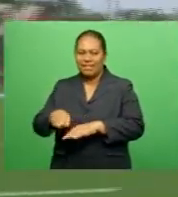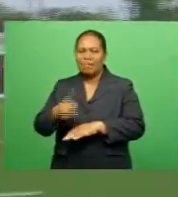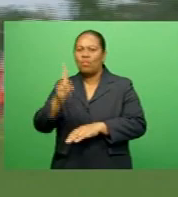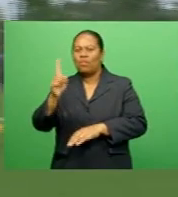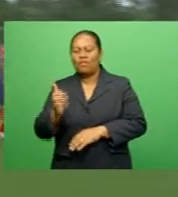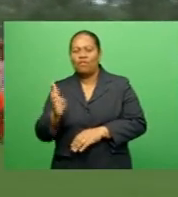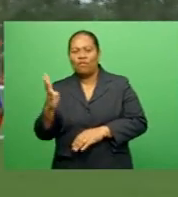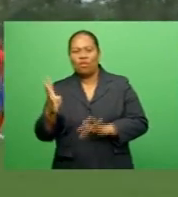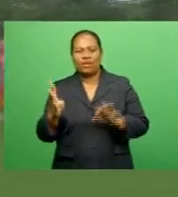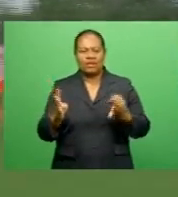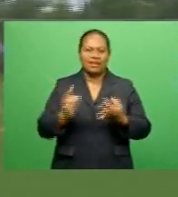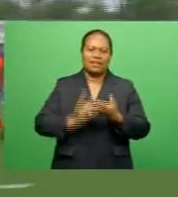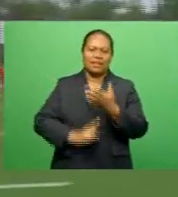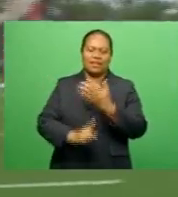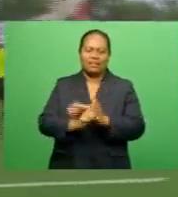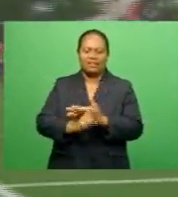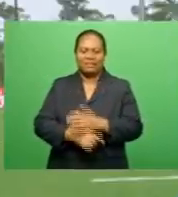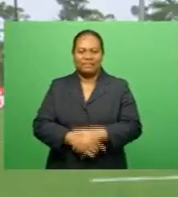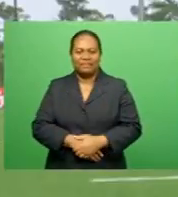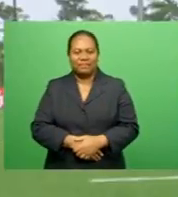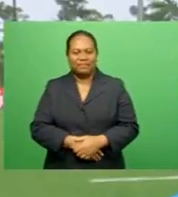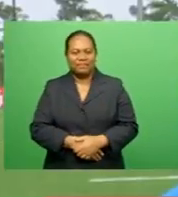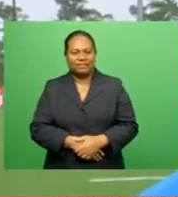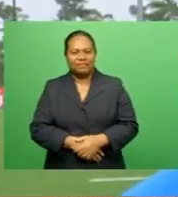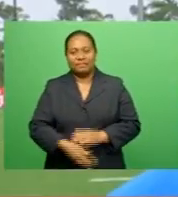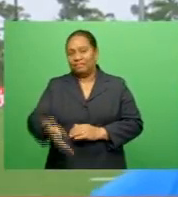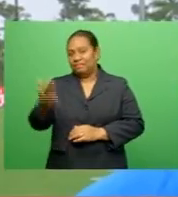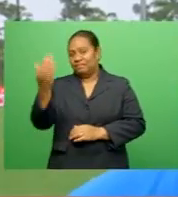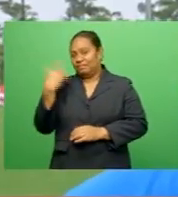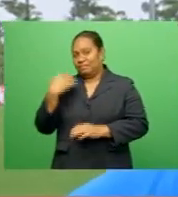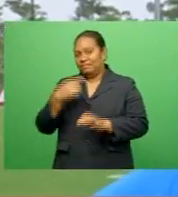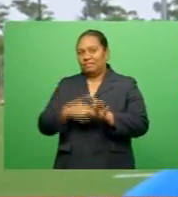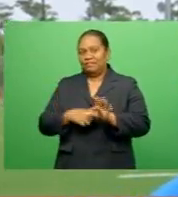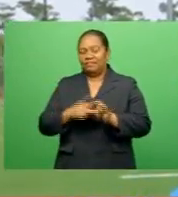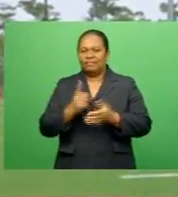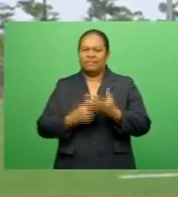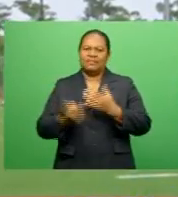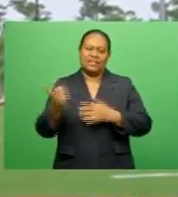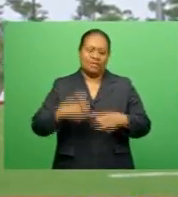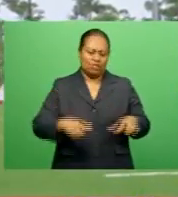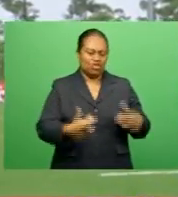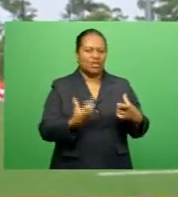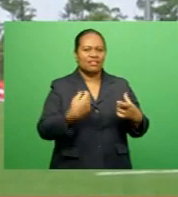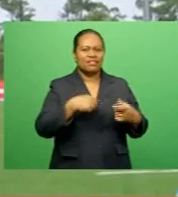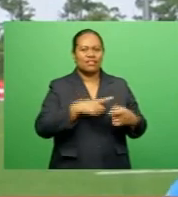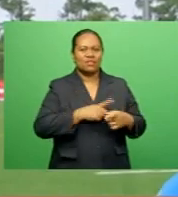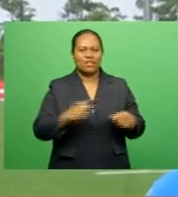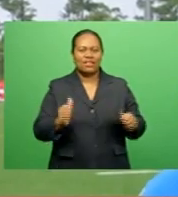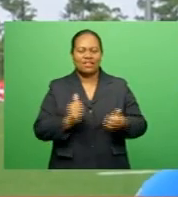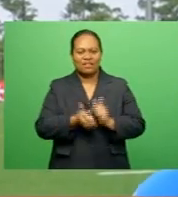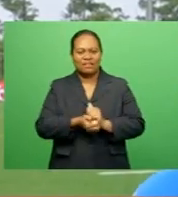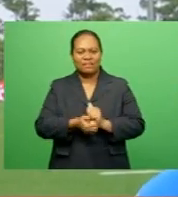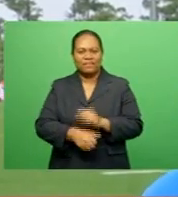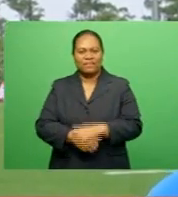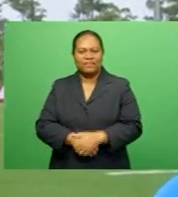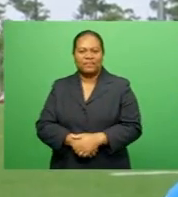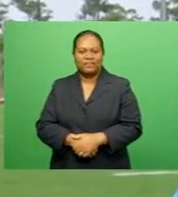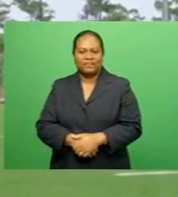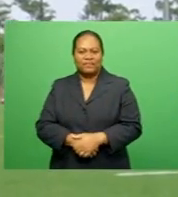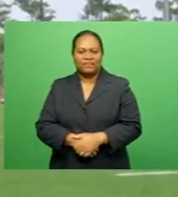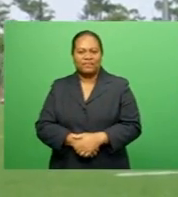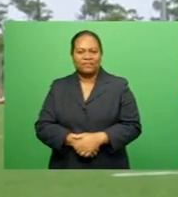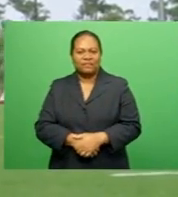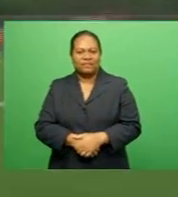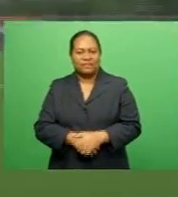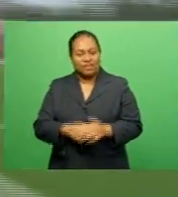the Vodafone Fiji Fact. Last year they came and they really thrashed us in our home game. But then I think they'll be coming